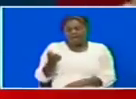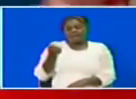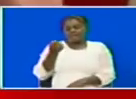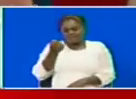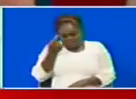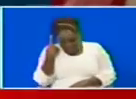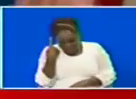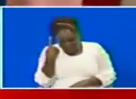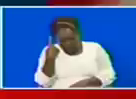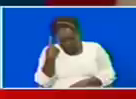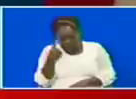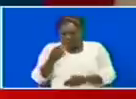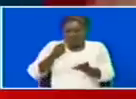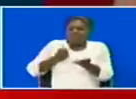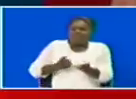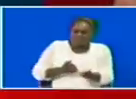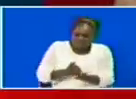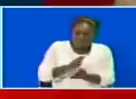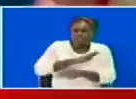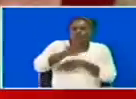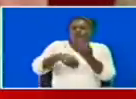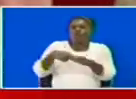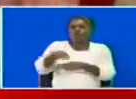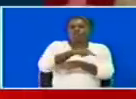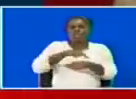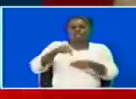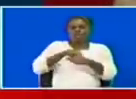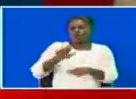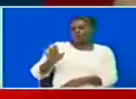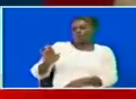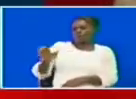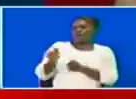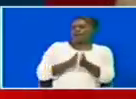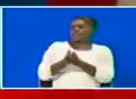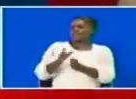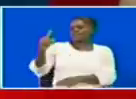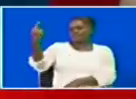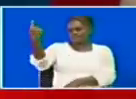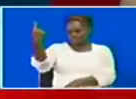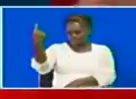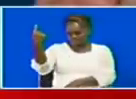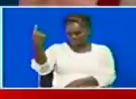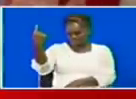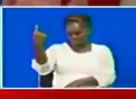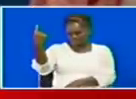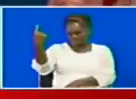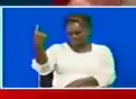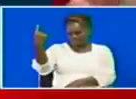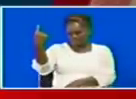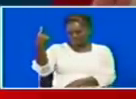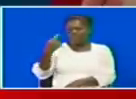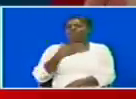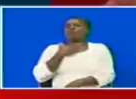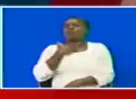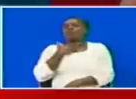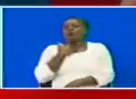understanding that it is the right of all Nations to put their own interests first we do not seek